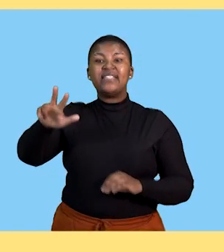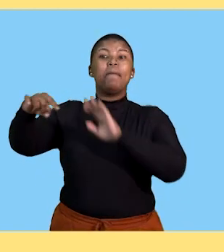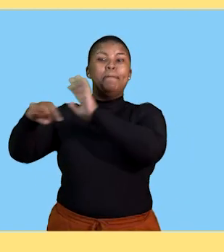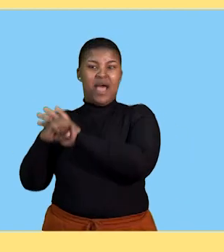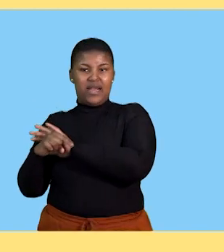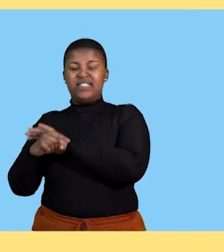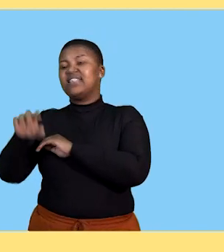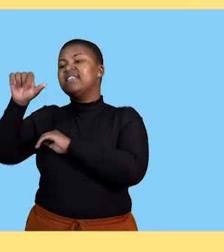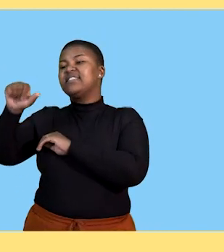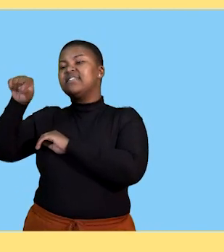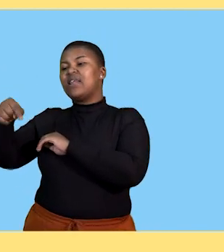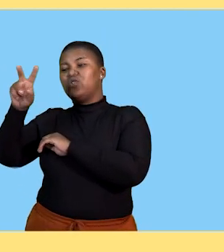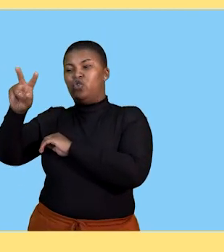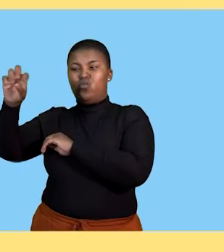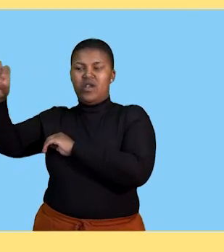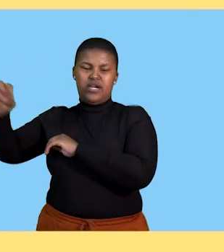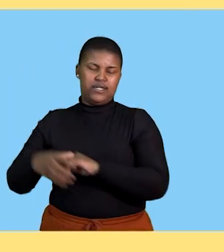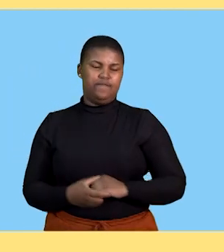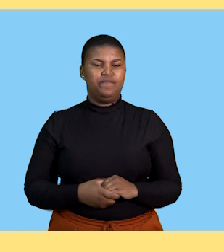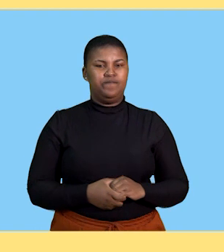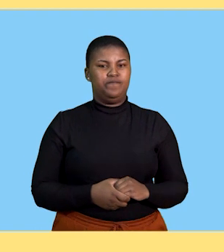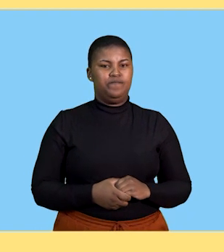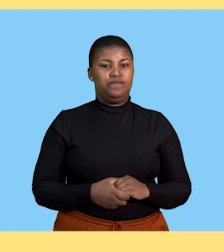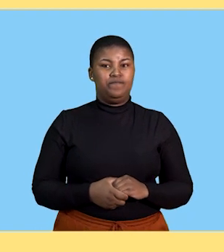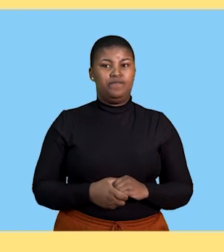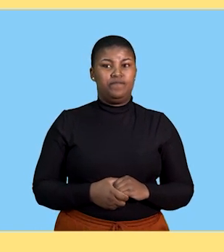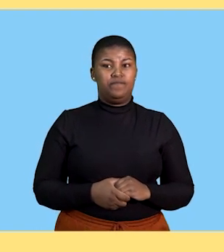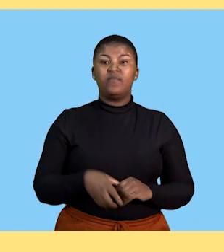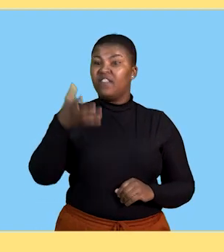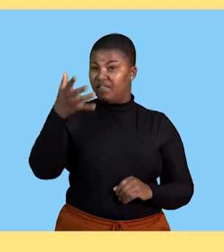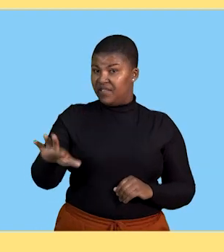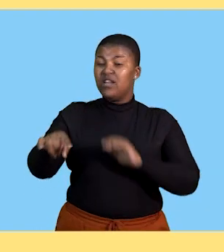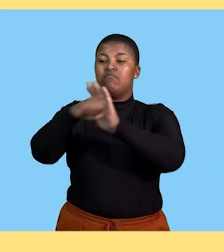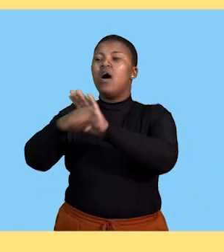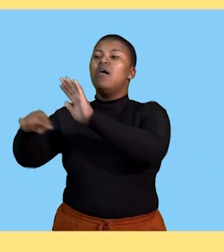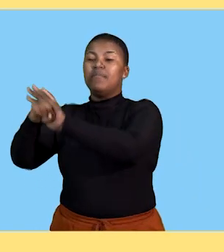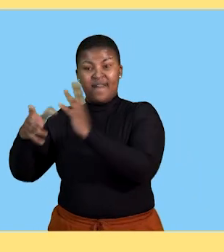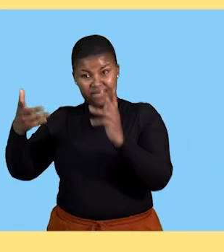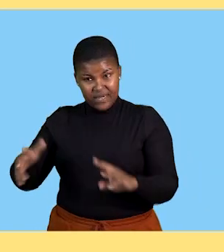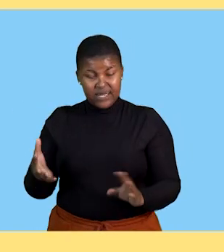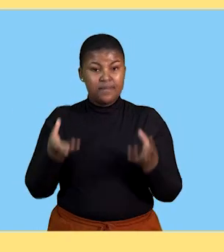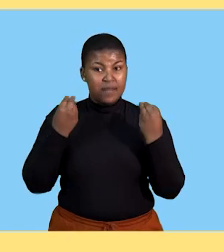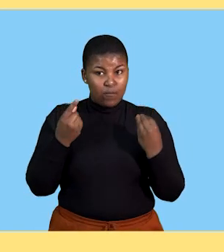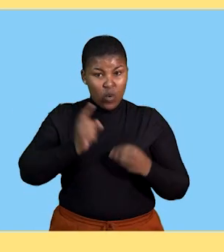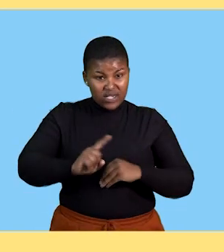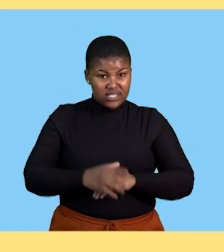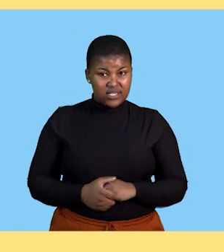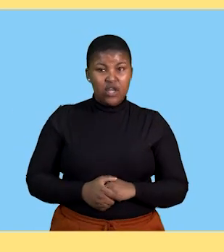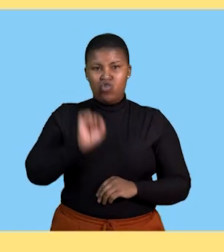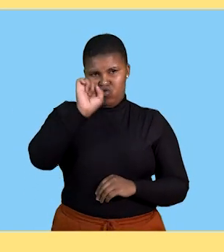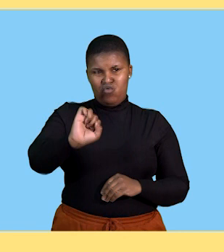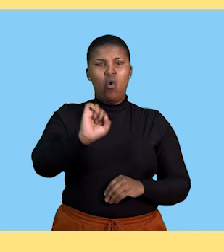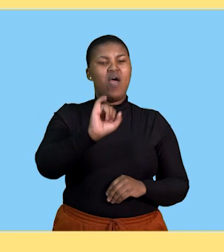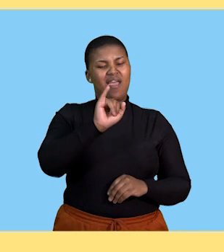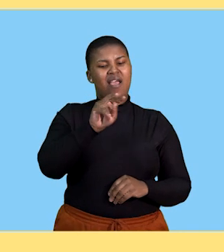25,328 minus 6,200. Then once you subtract these amounts, you get